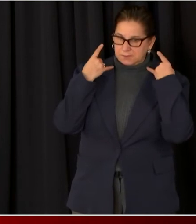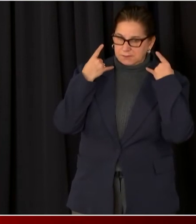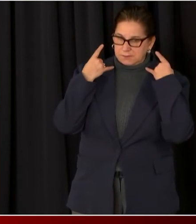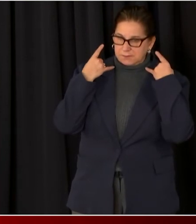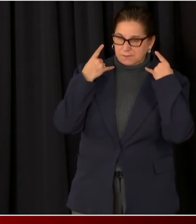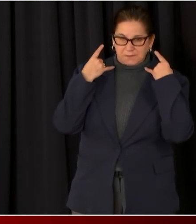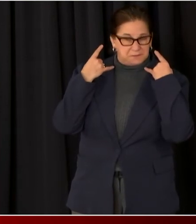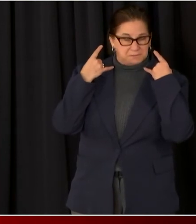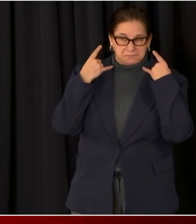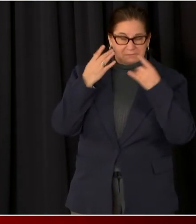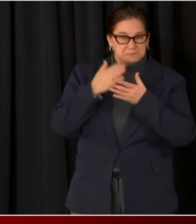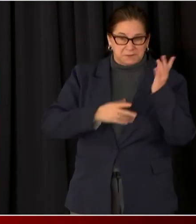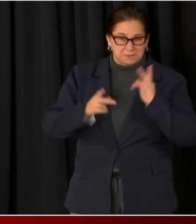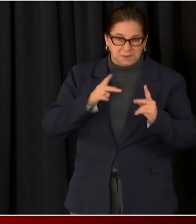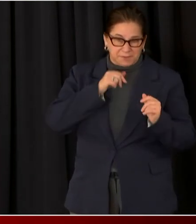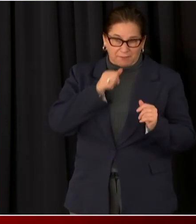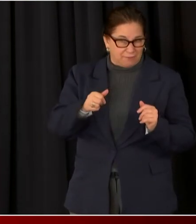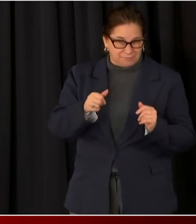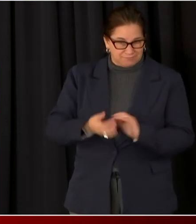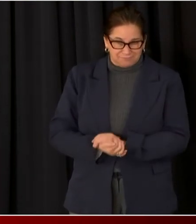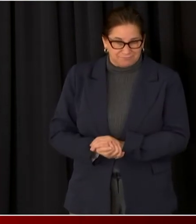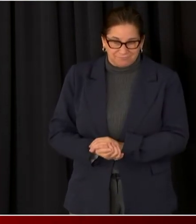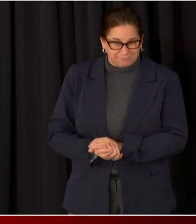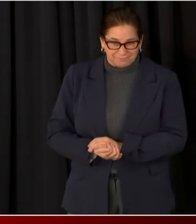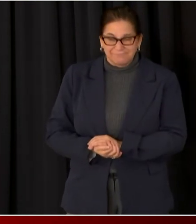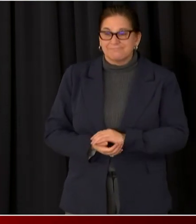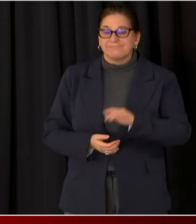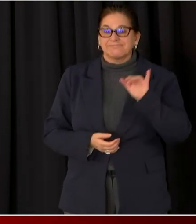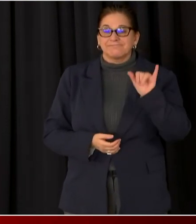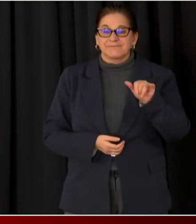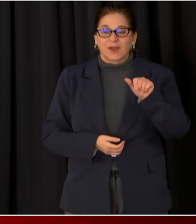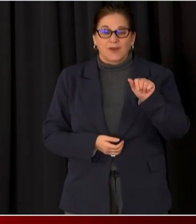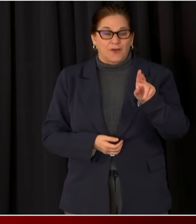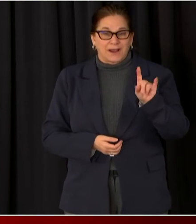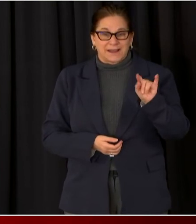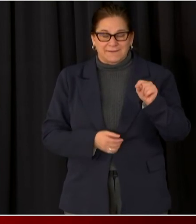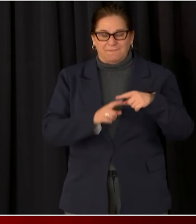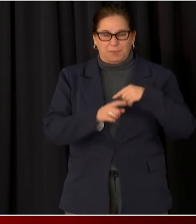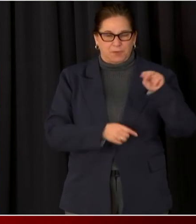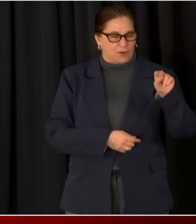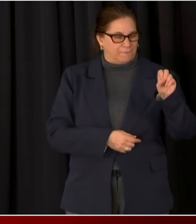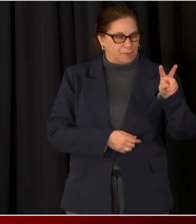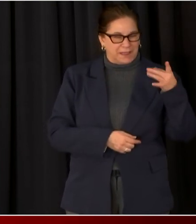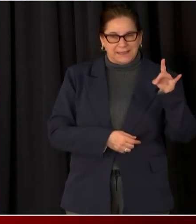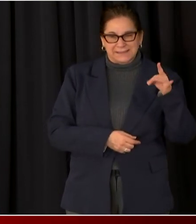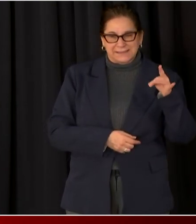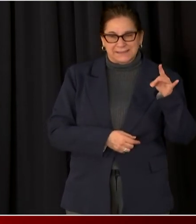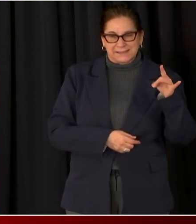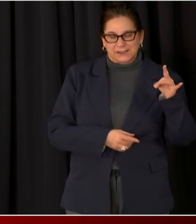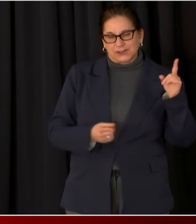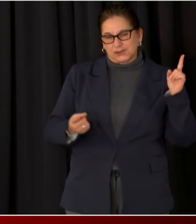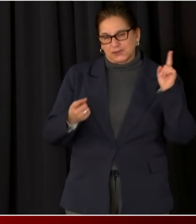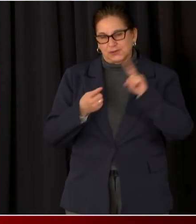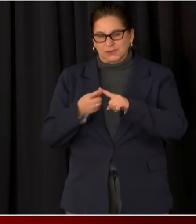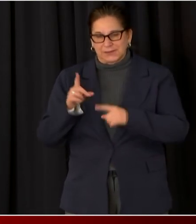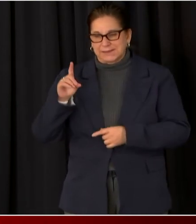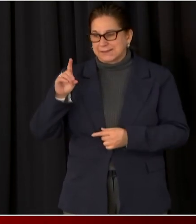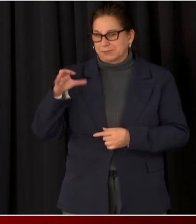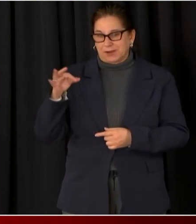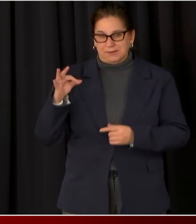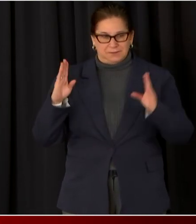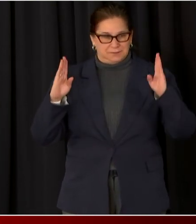Columbia. On our most recent audit that was conducted from November 18th to December 9th, we deployed our team members